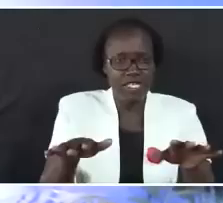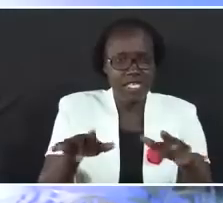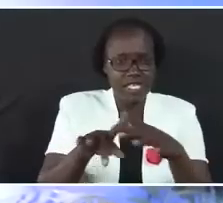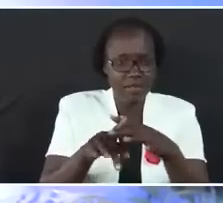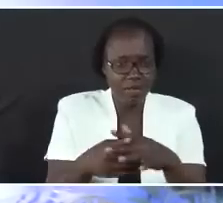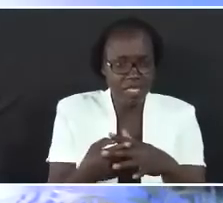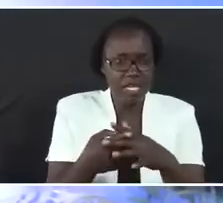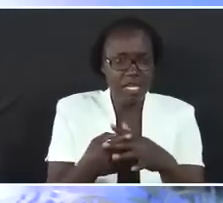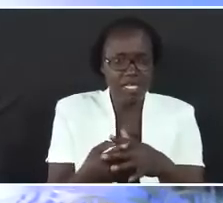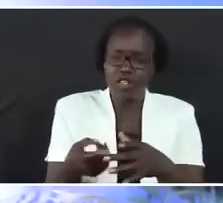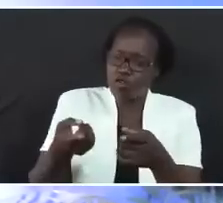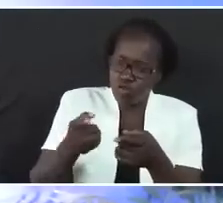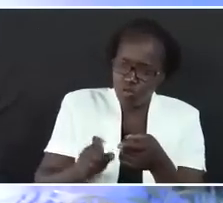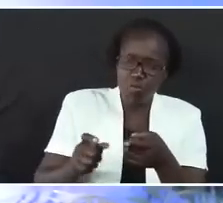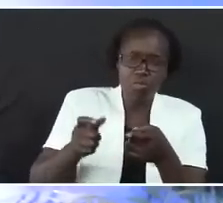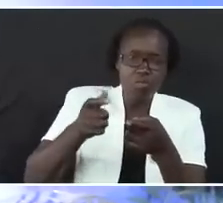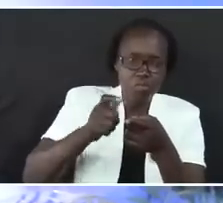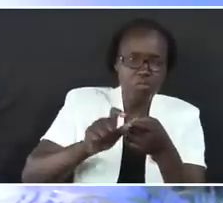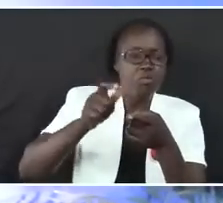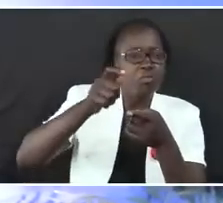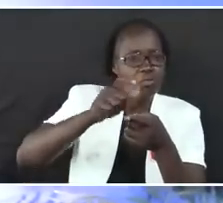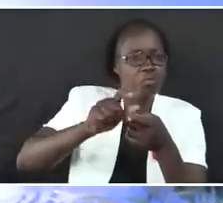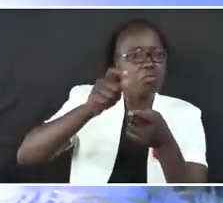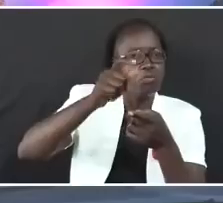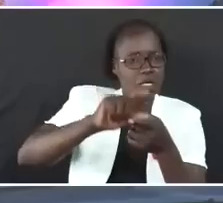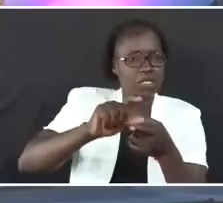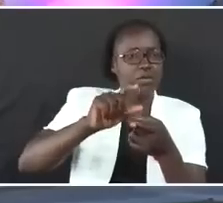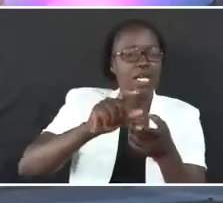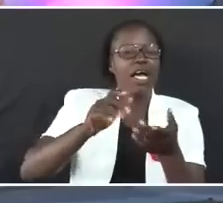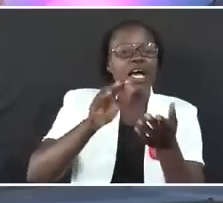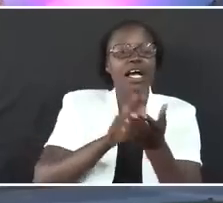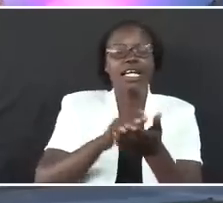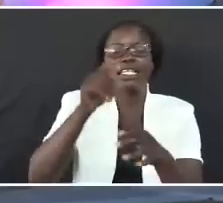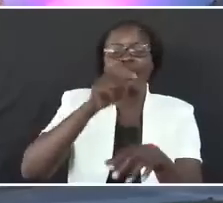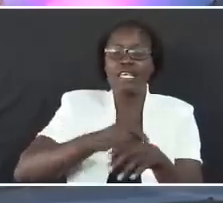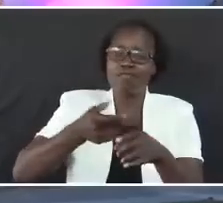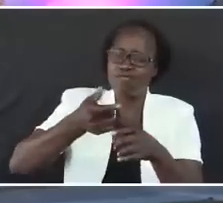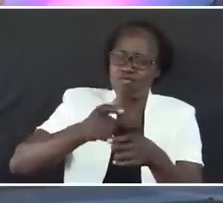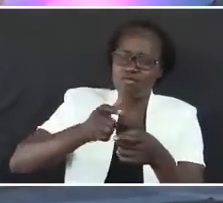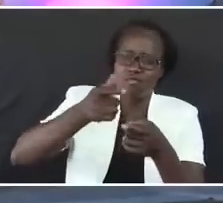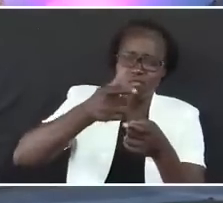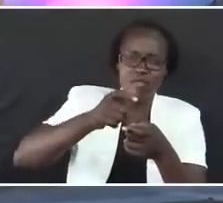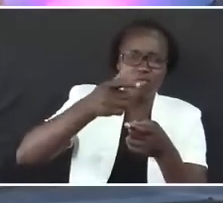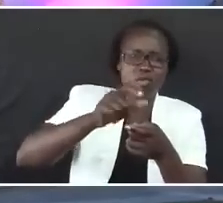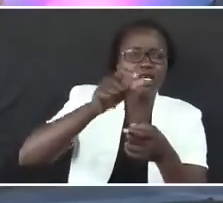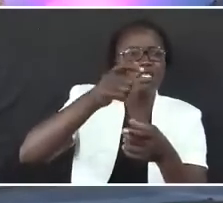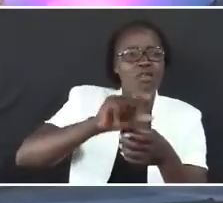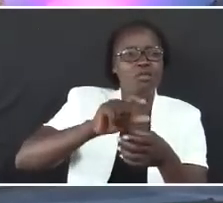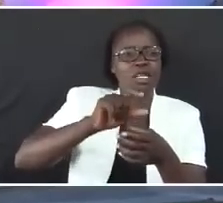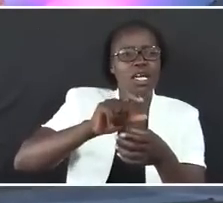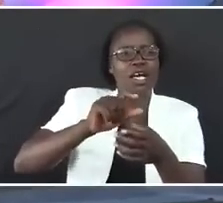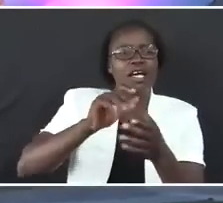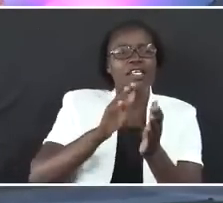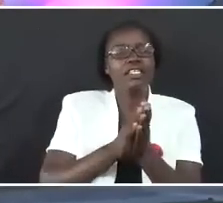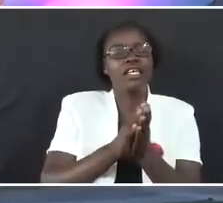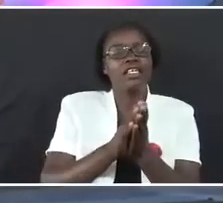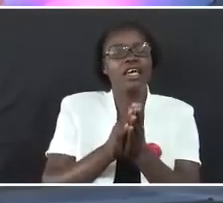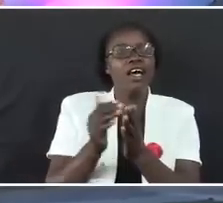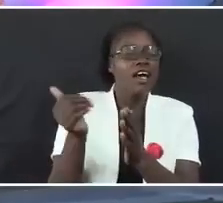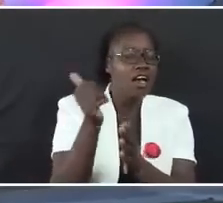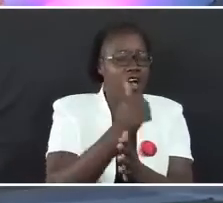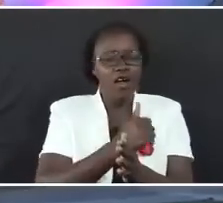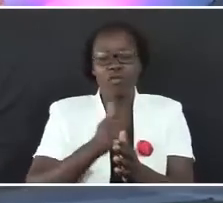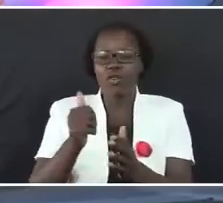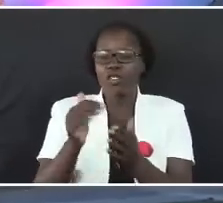began to multiply. And as they began to multiply, there was apostasy with